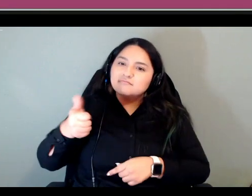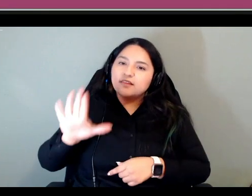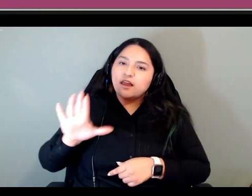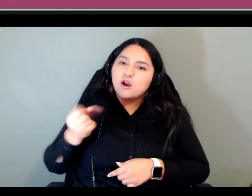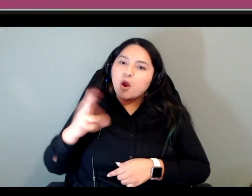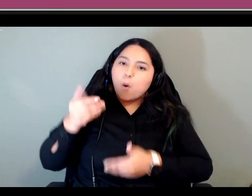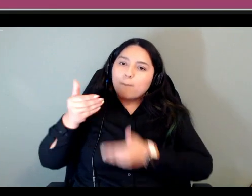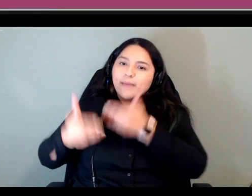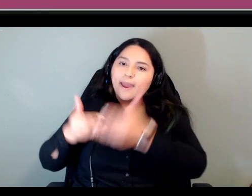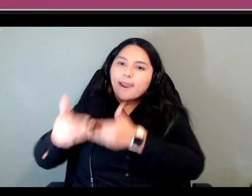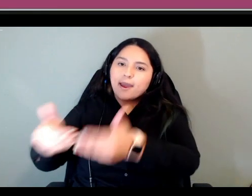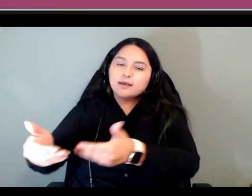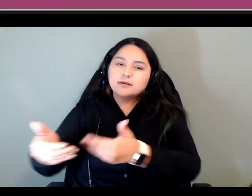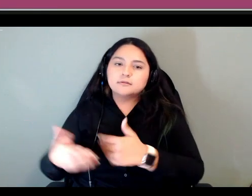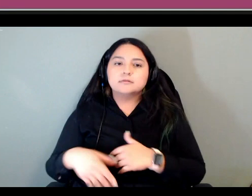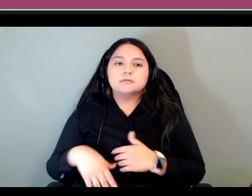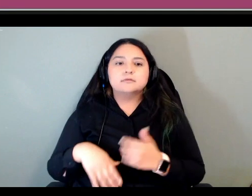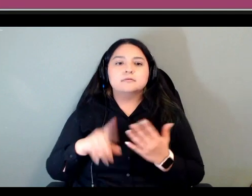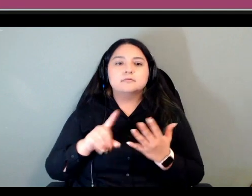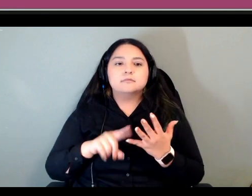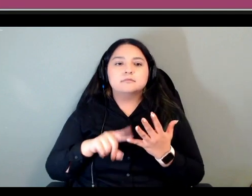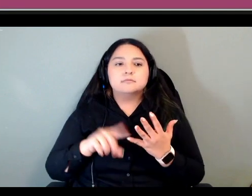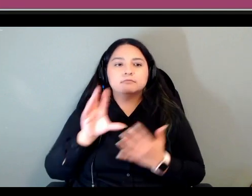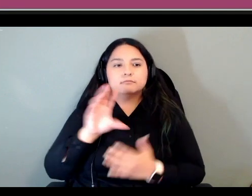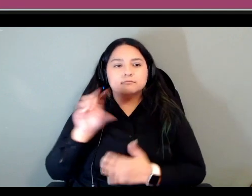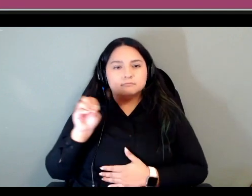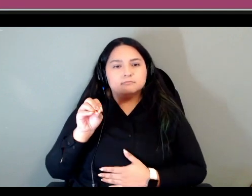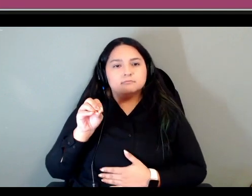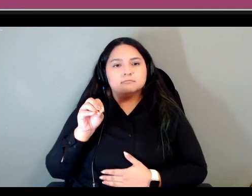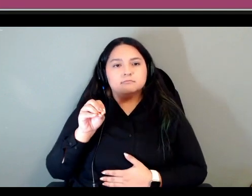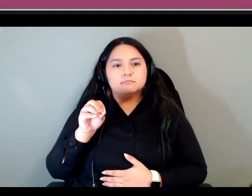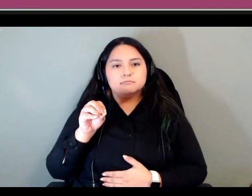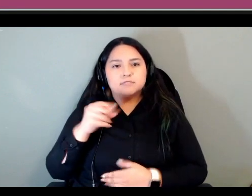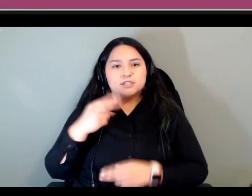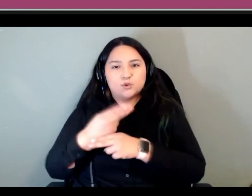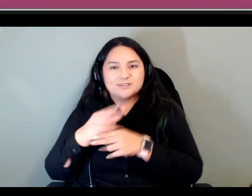able to recognize the fluent language, the words that the fluent language speaker is using.